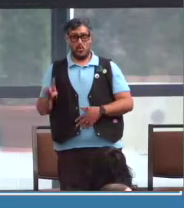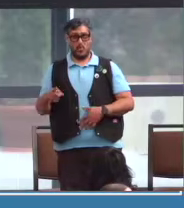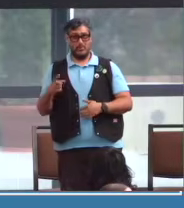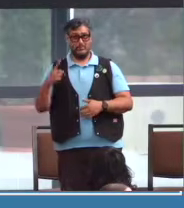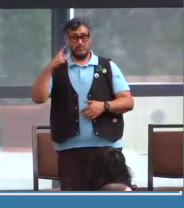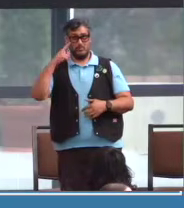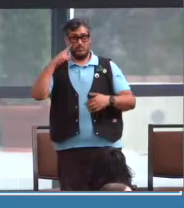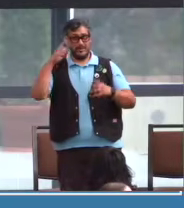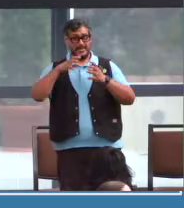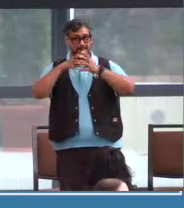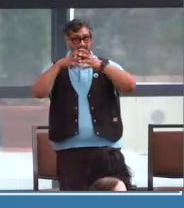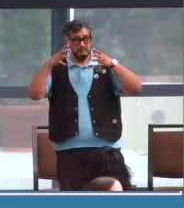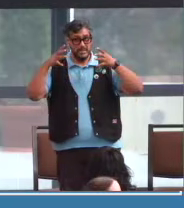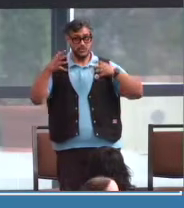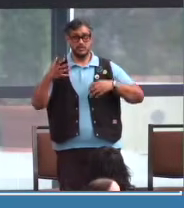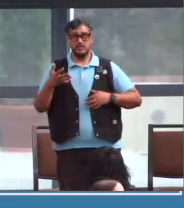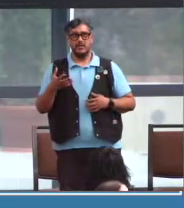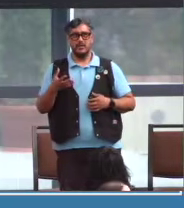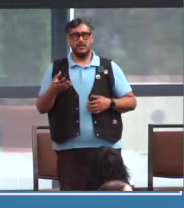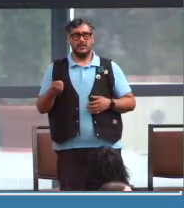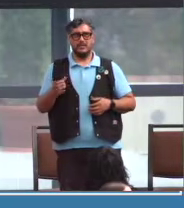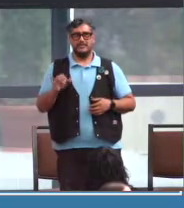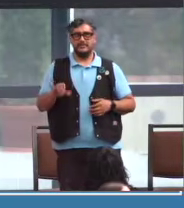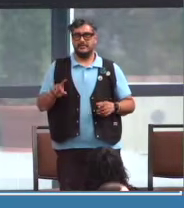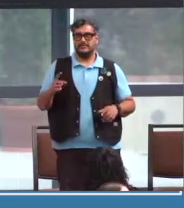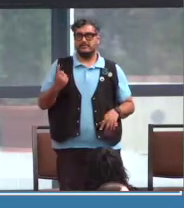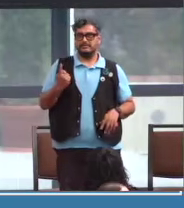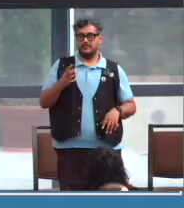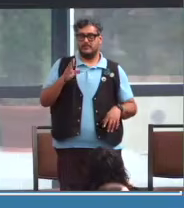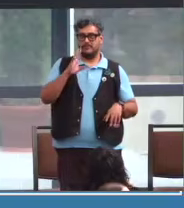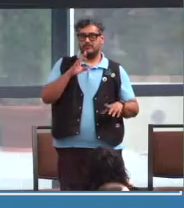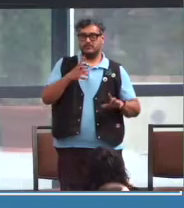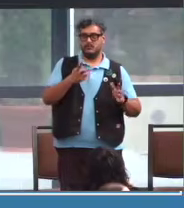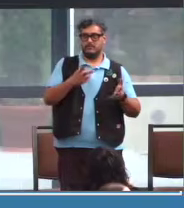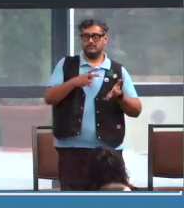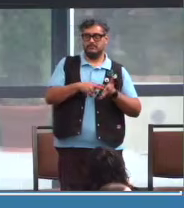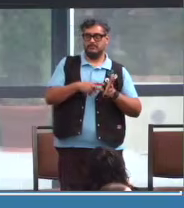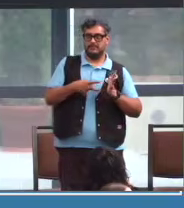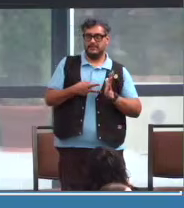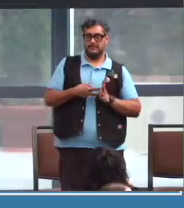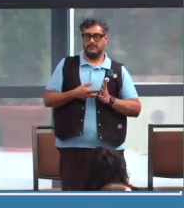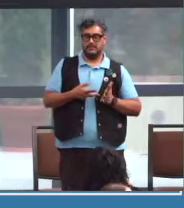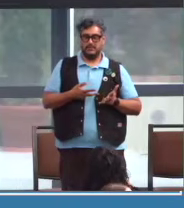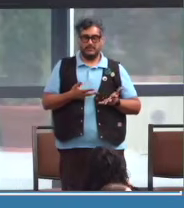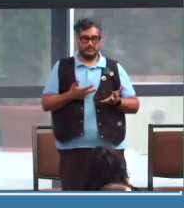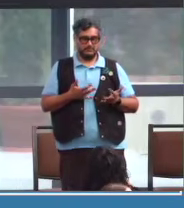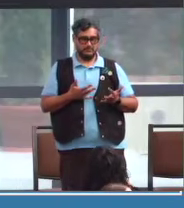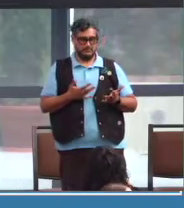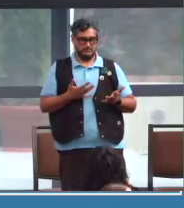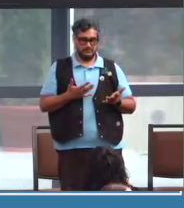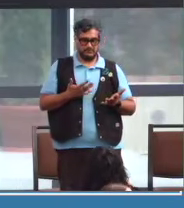brain inflammation? And is that just something that would indicate like a